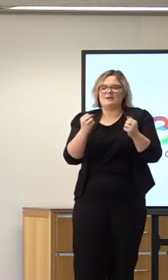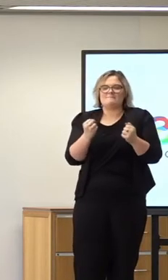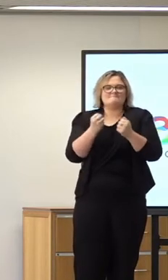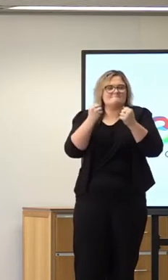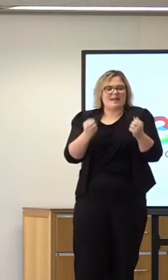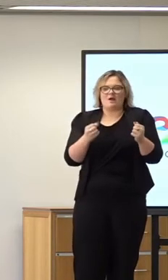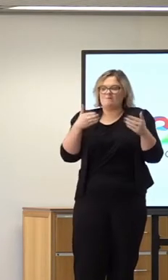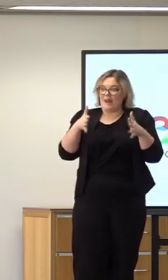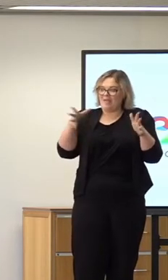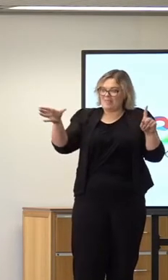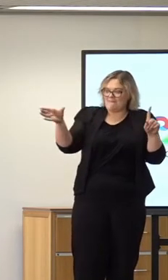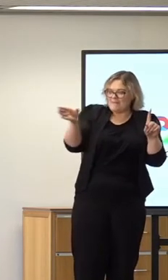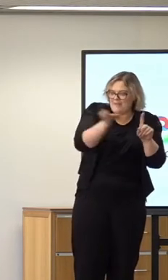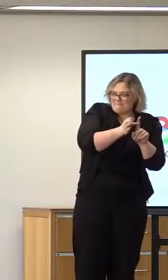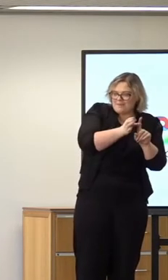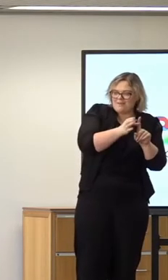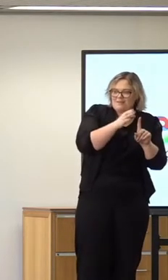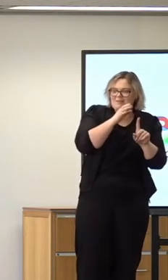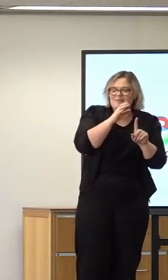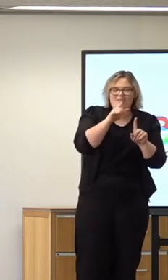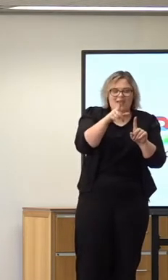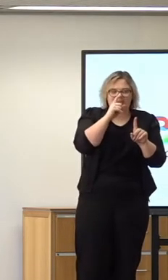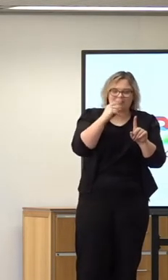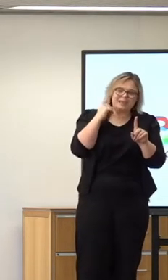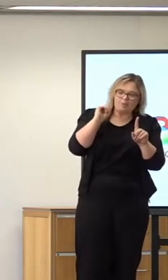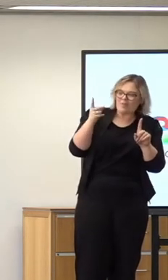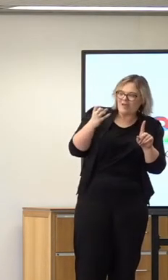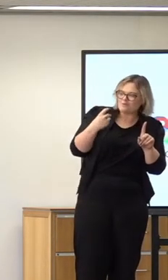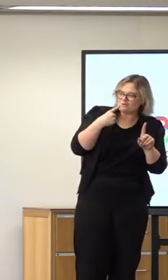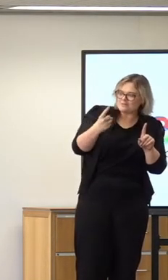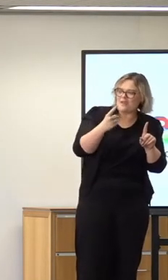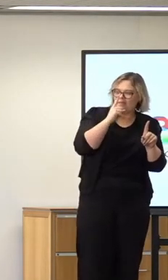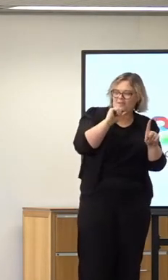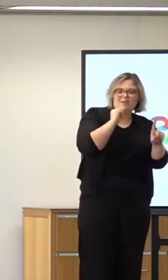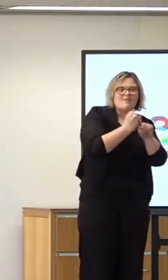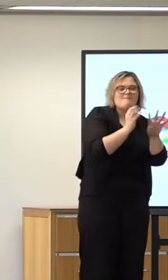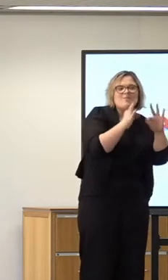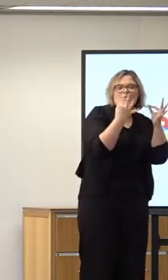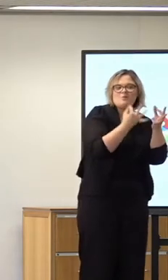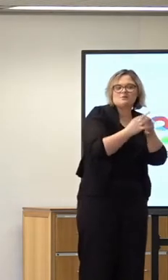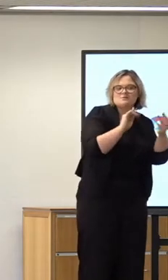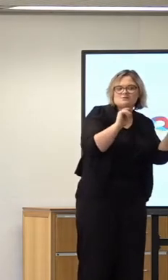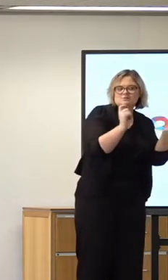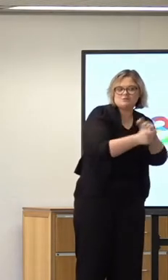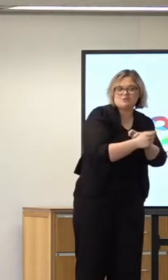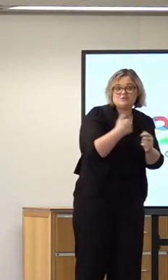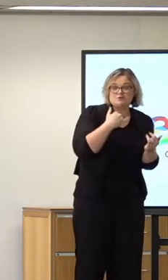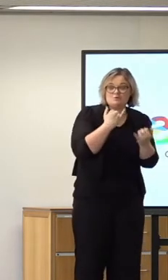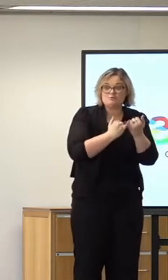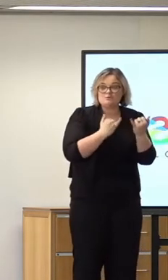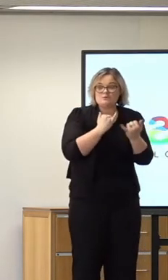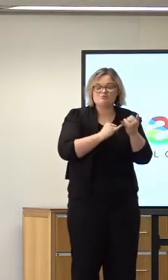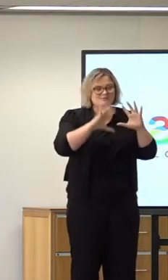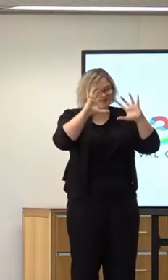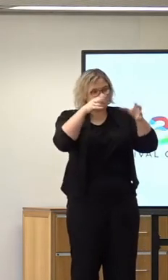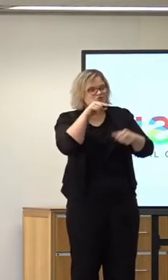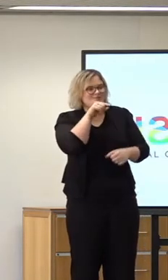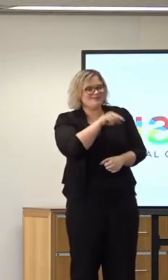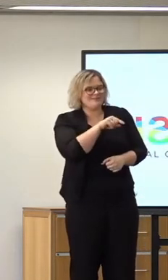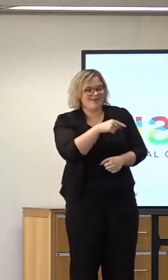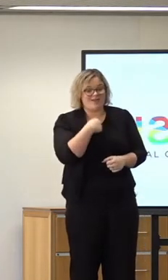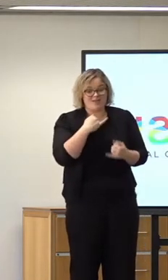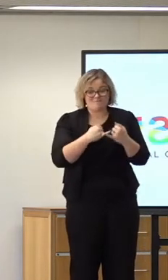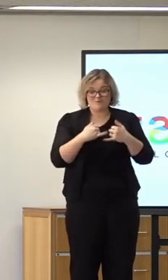come in and have those voices inside the organisation as well. So that's something that we're really interested in having, and I'm also very excited about